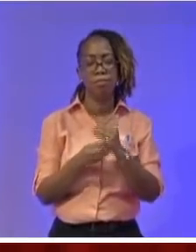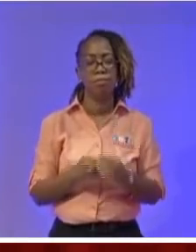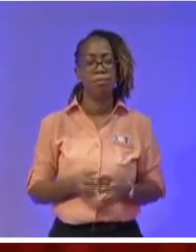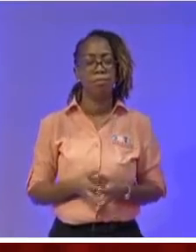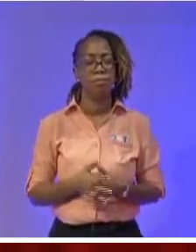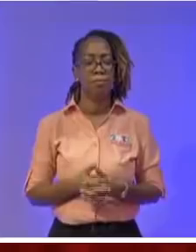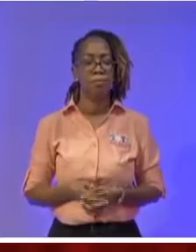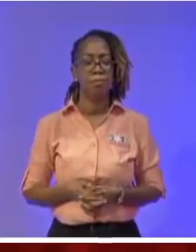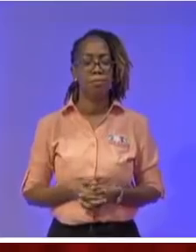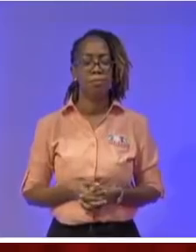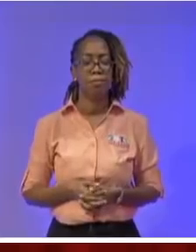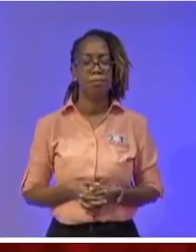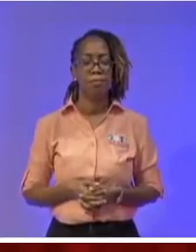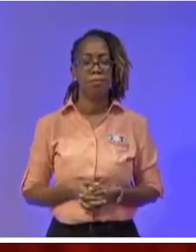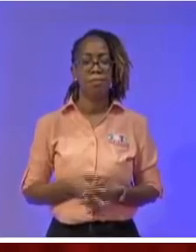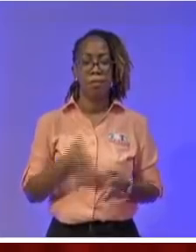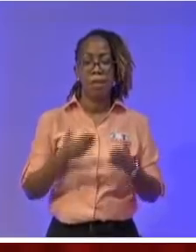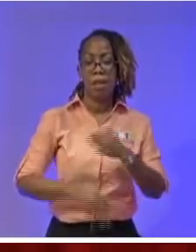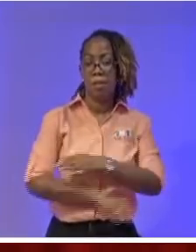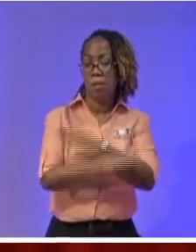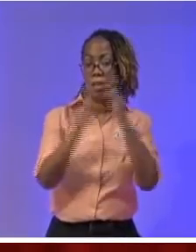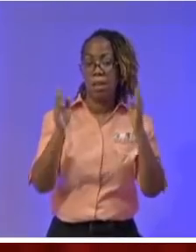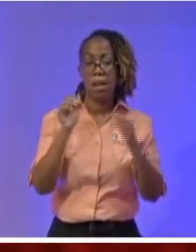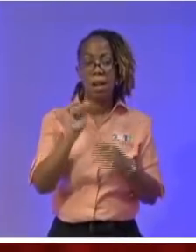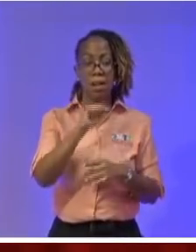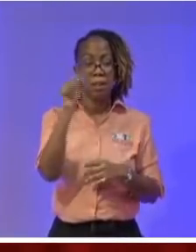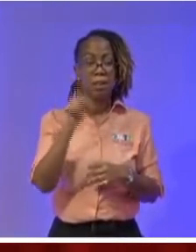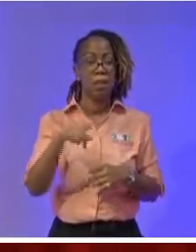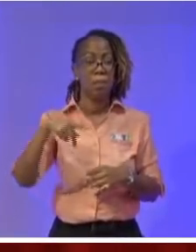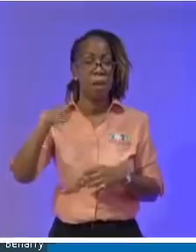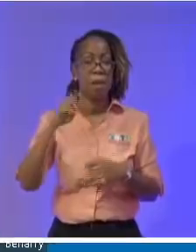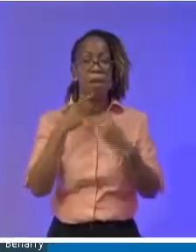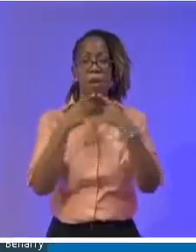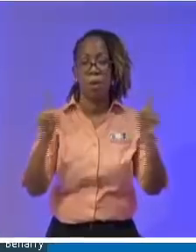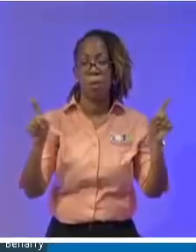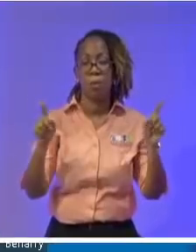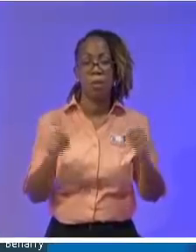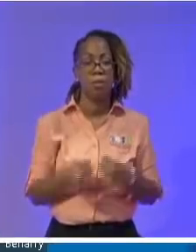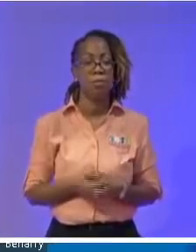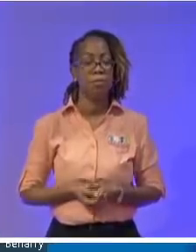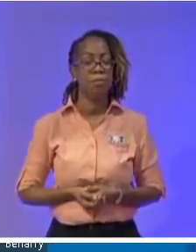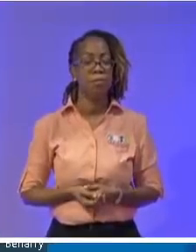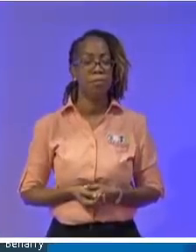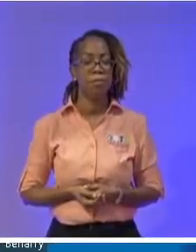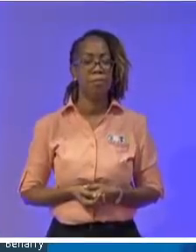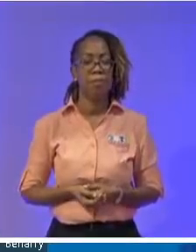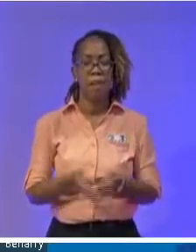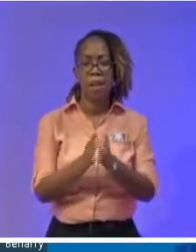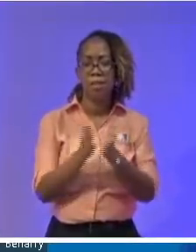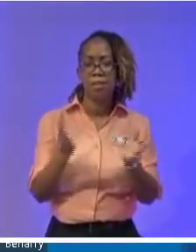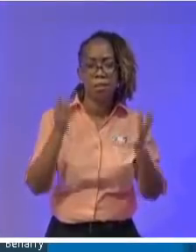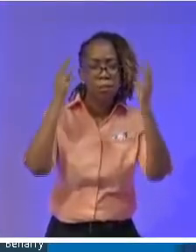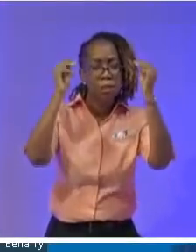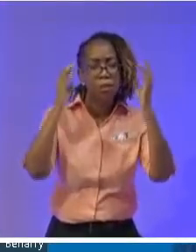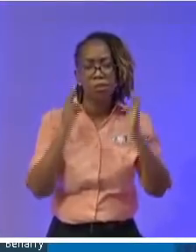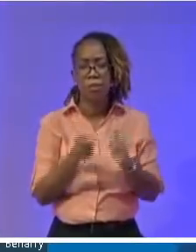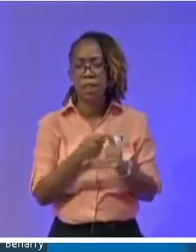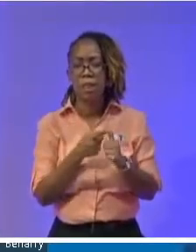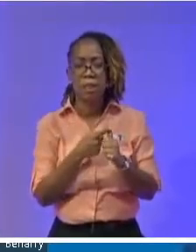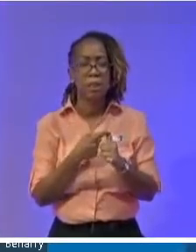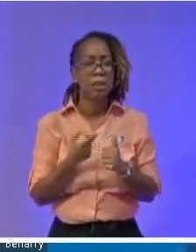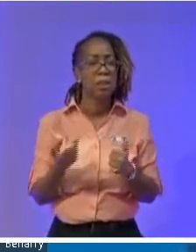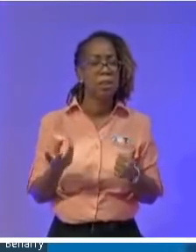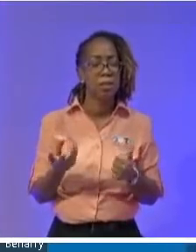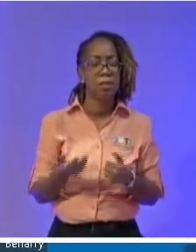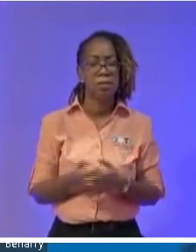Good morning, Prior Bihari, EZPnews.com. I wanted to ask the Minister, firstly, Minister, we are in the